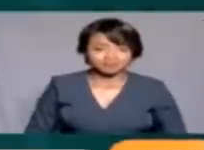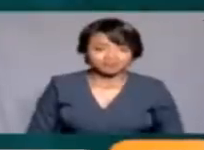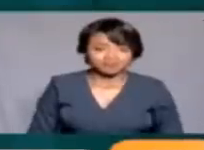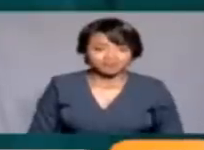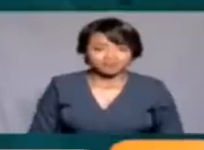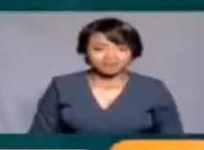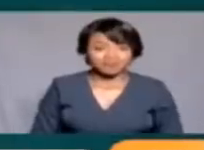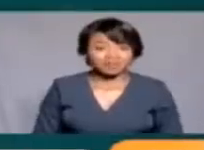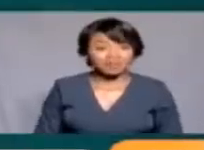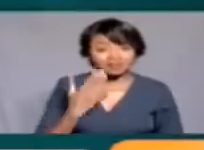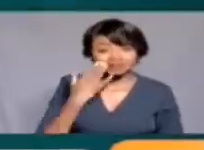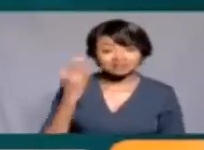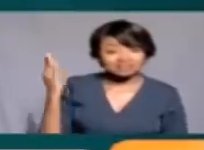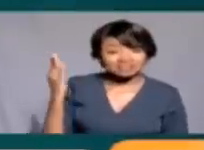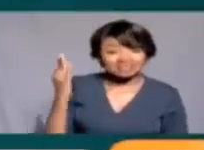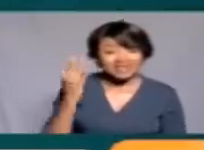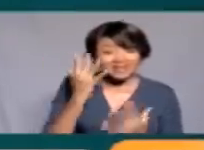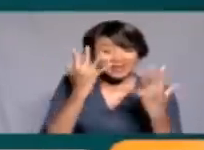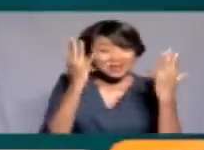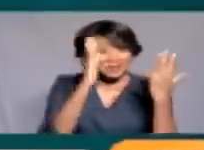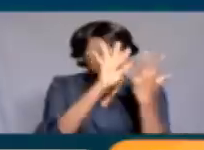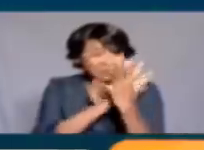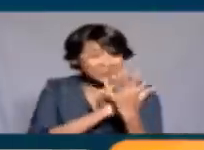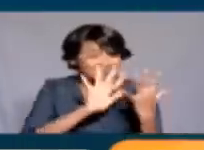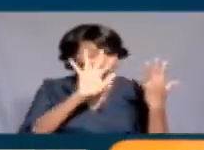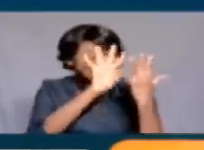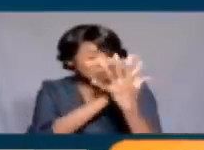It's already looking grim from our glass boat.